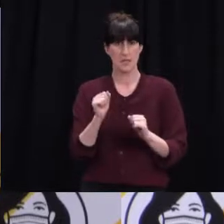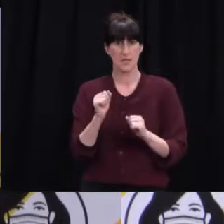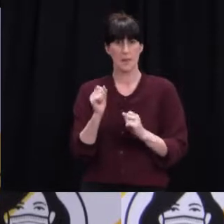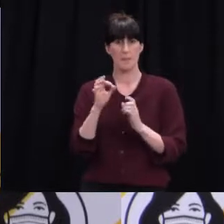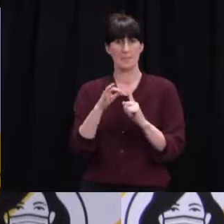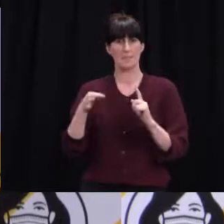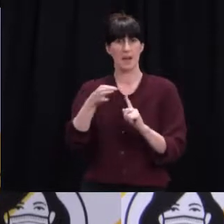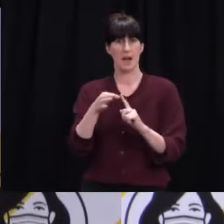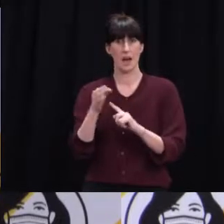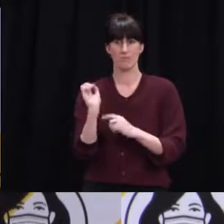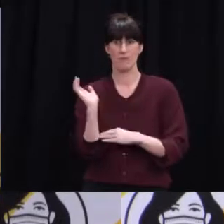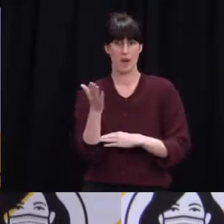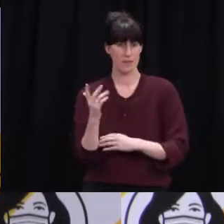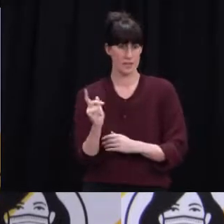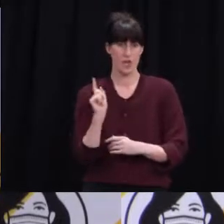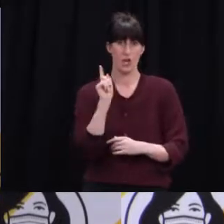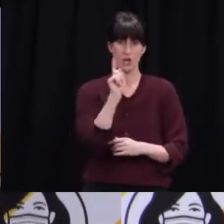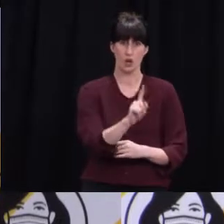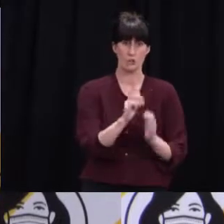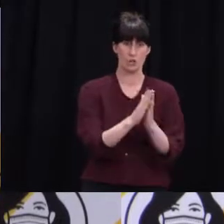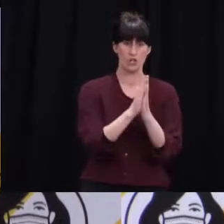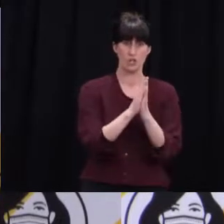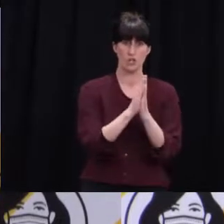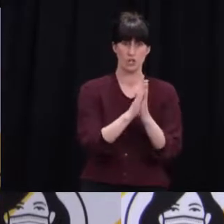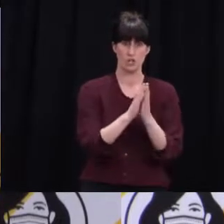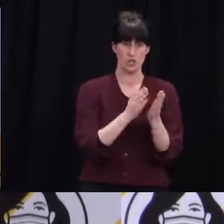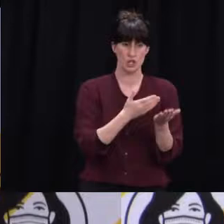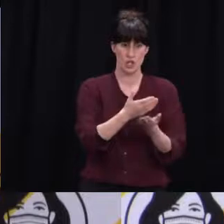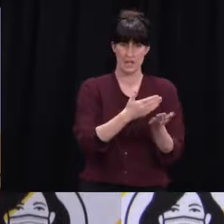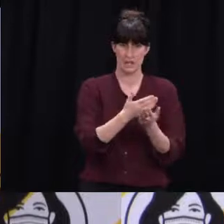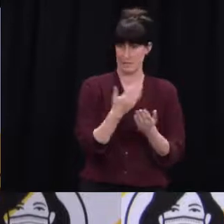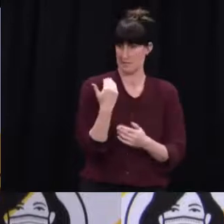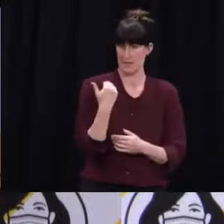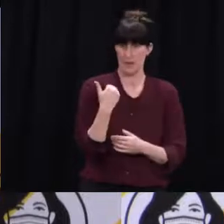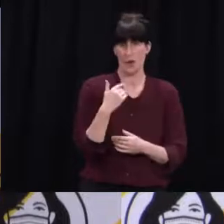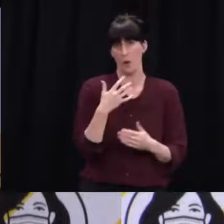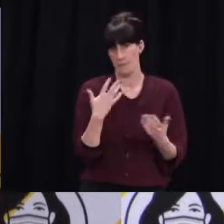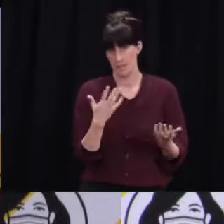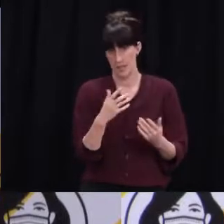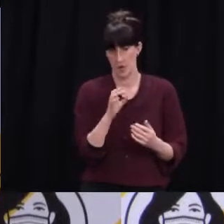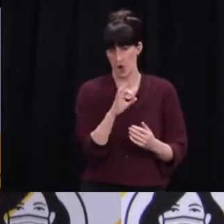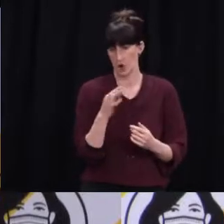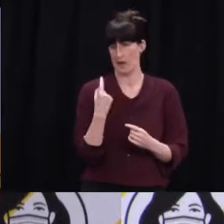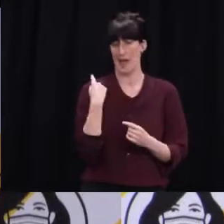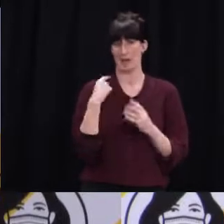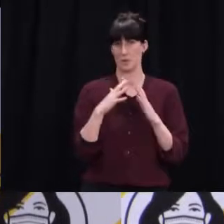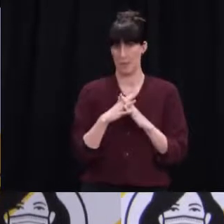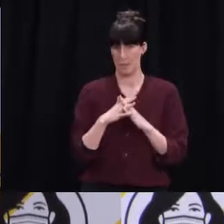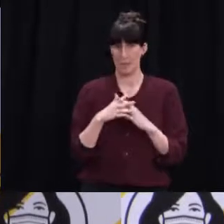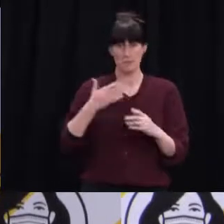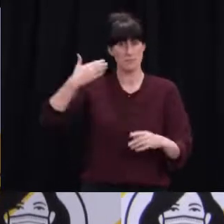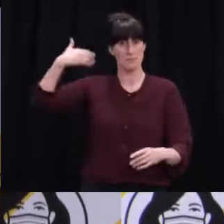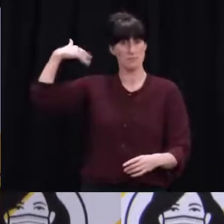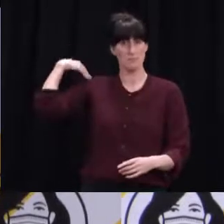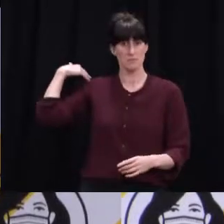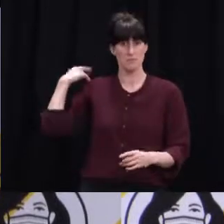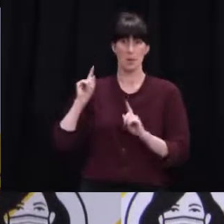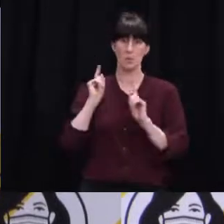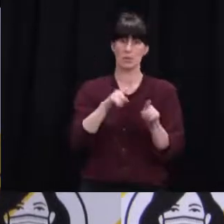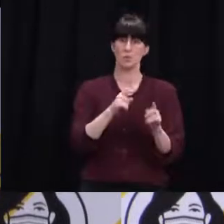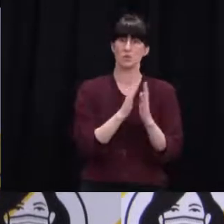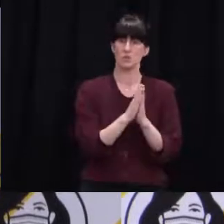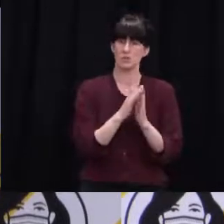health providers have gone into church congregations in the weekends, for example, and offered a pop-up vaccination clinic after a church service. Obviously not